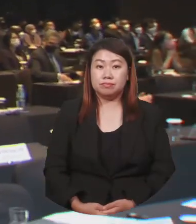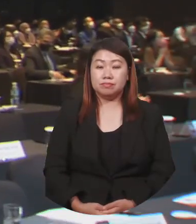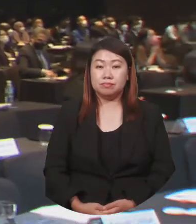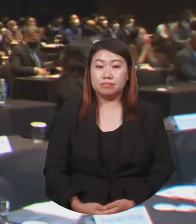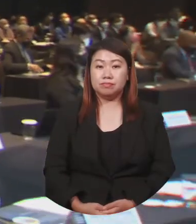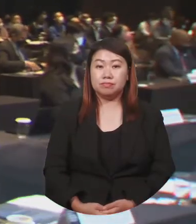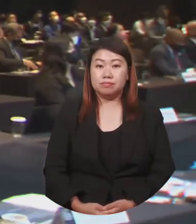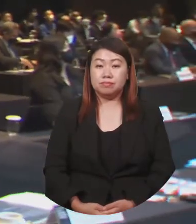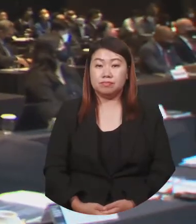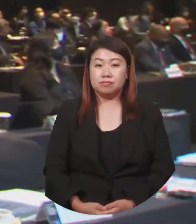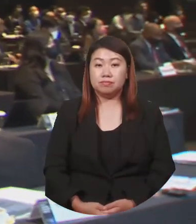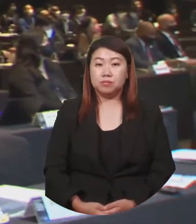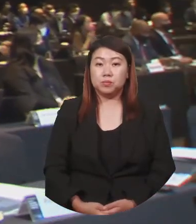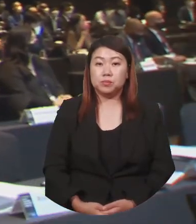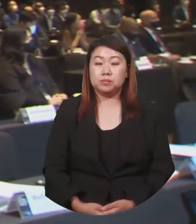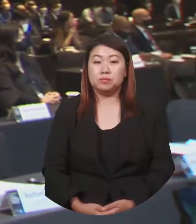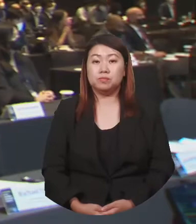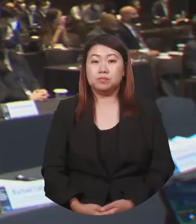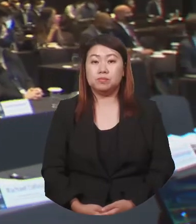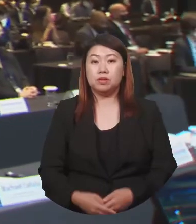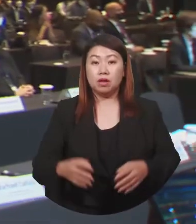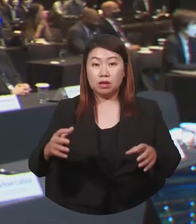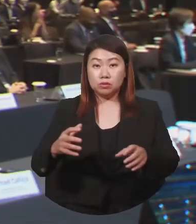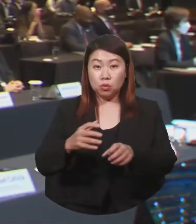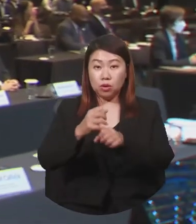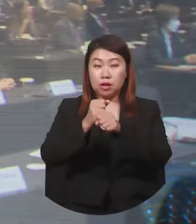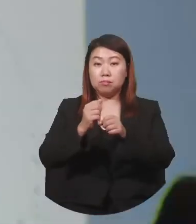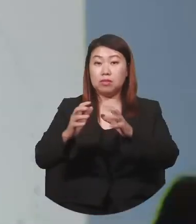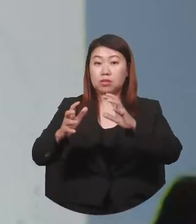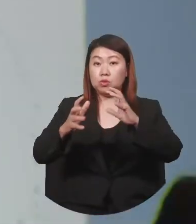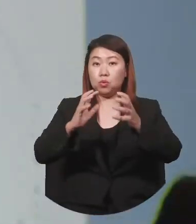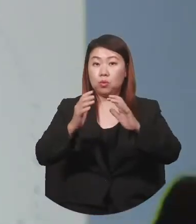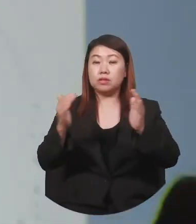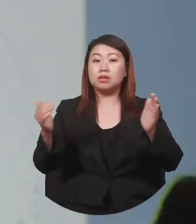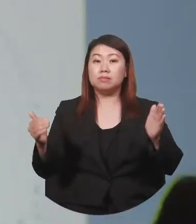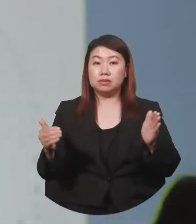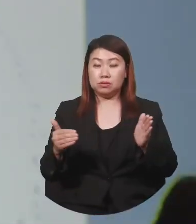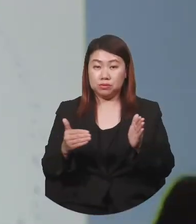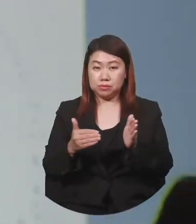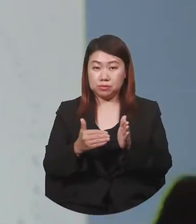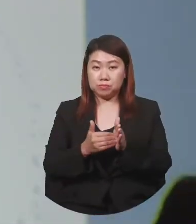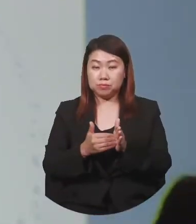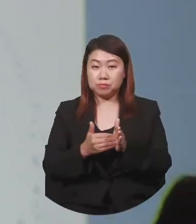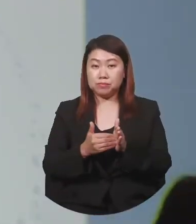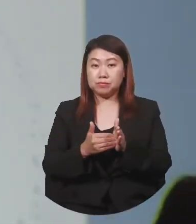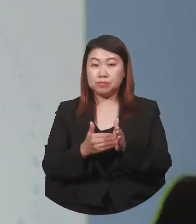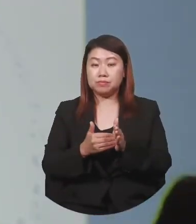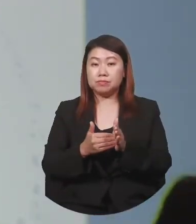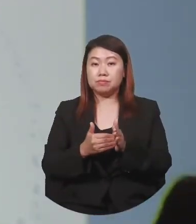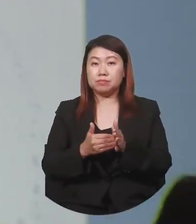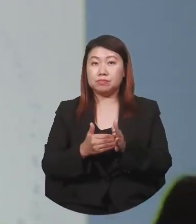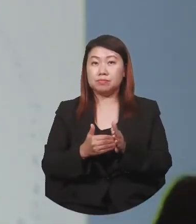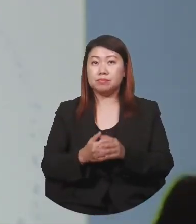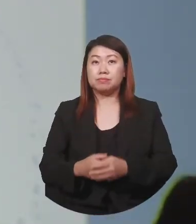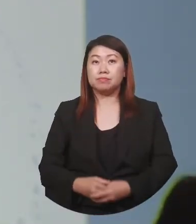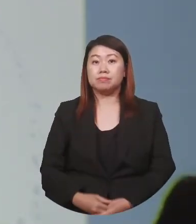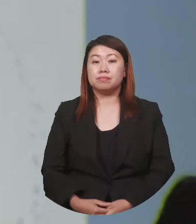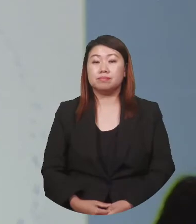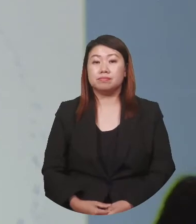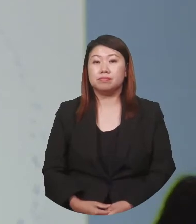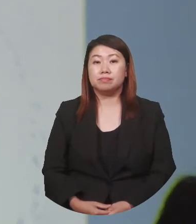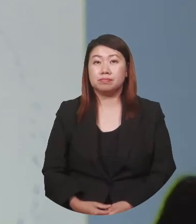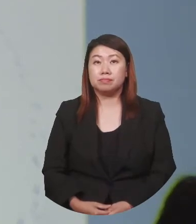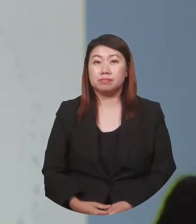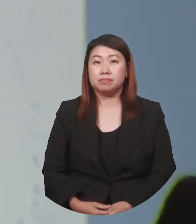So that brings us to the end of the roundtable session of the 15th Seoul ODA International Conference. Dear presenter